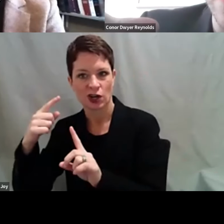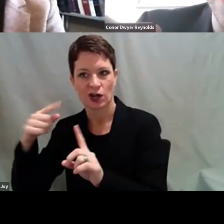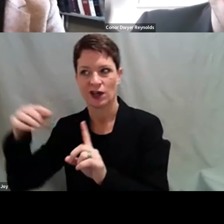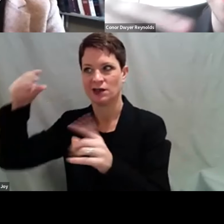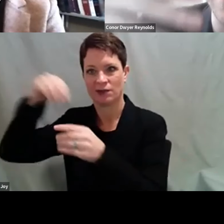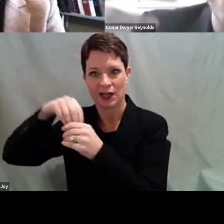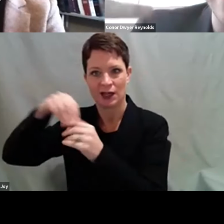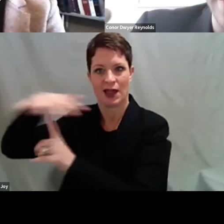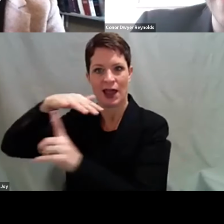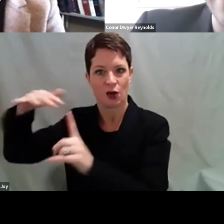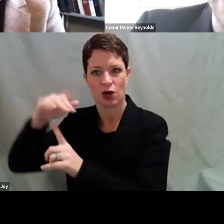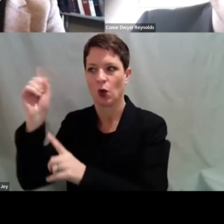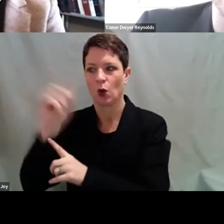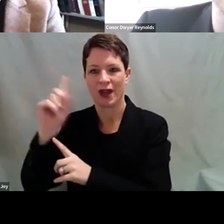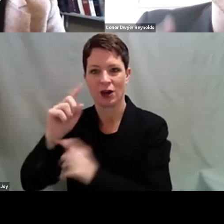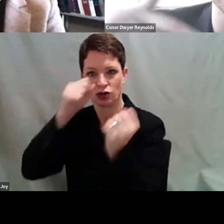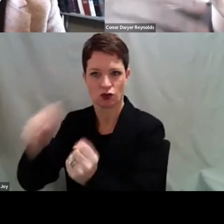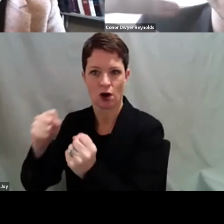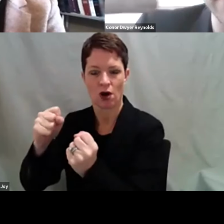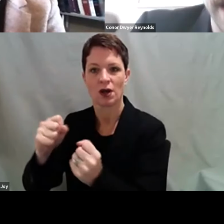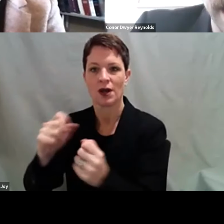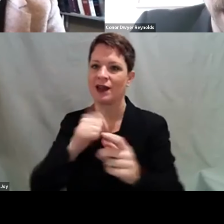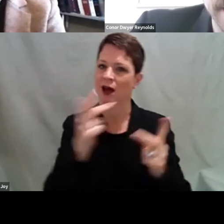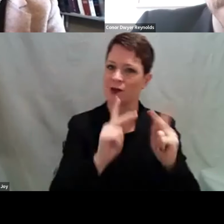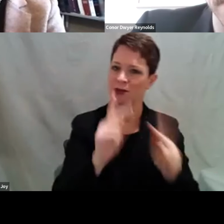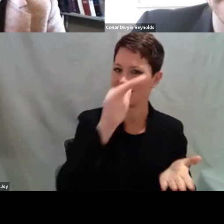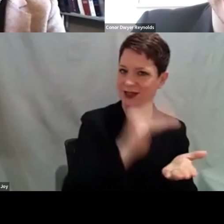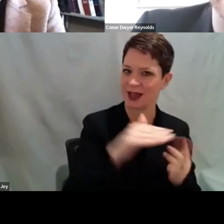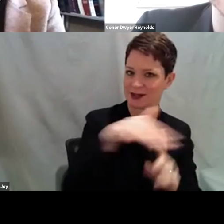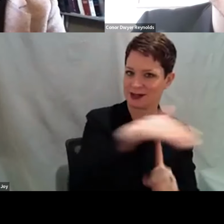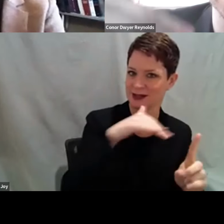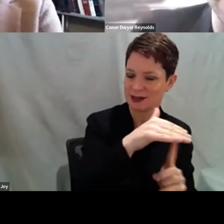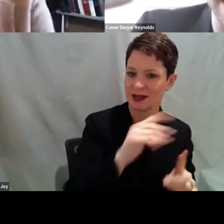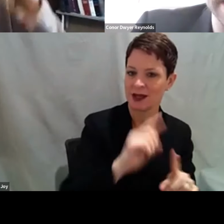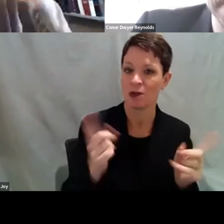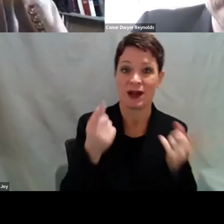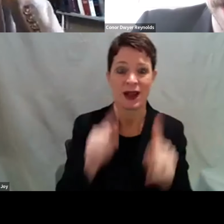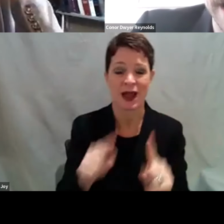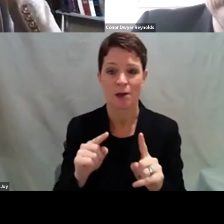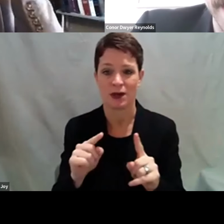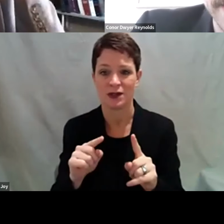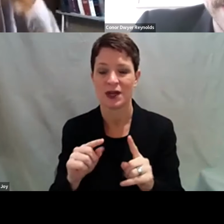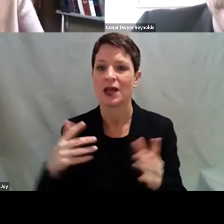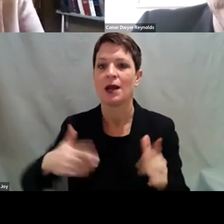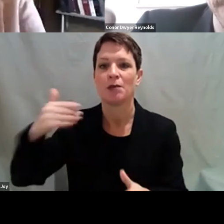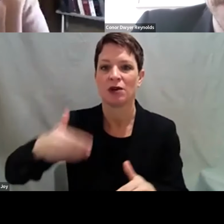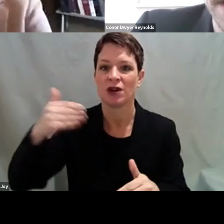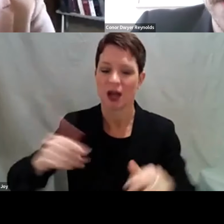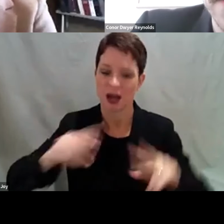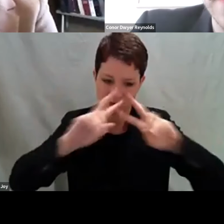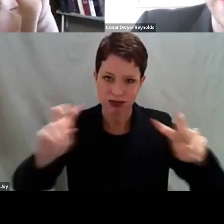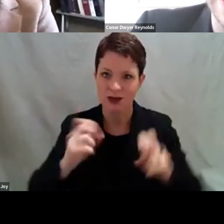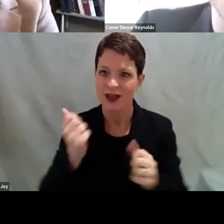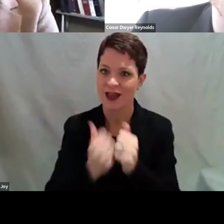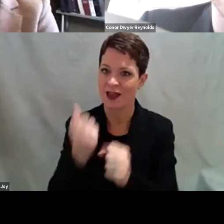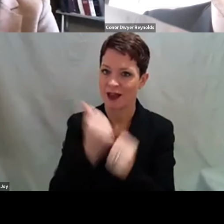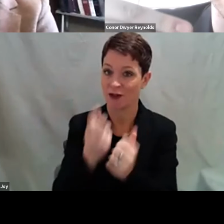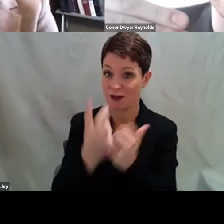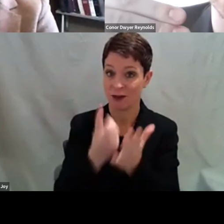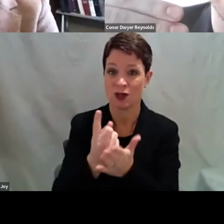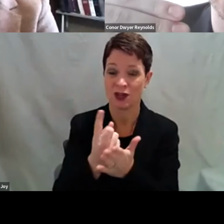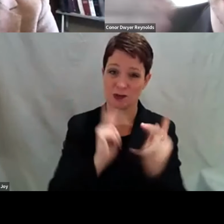various regions across the United States. Federal standard setting on these pollutants happens on a periodic basis every few years.